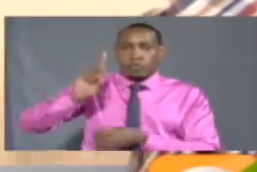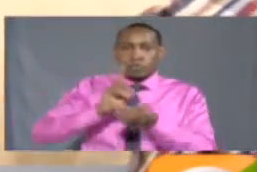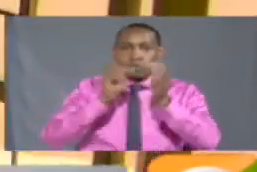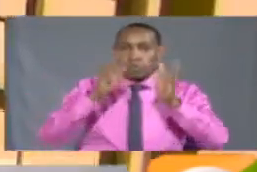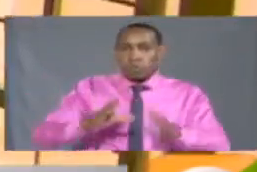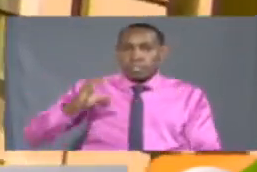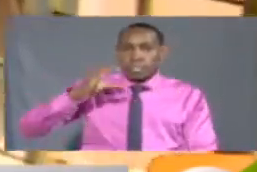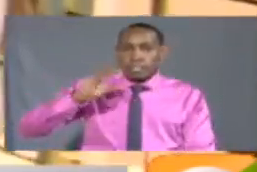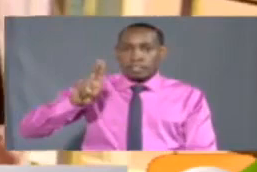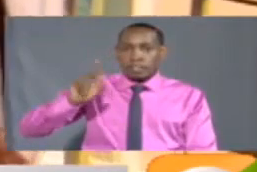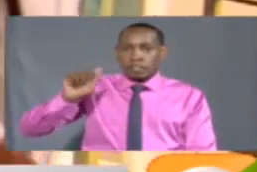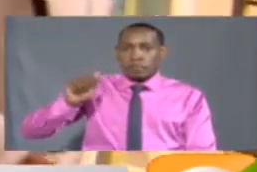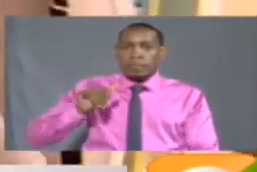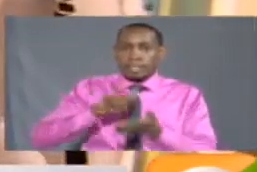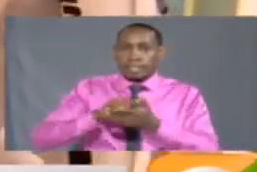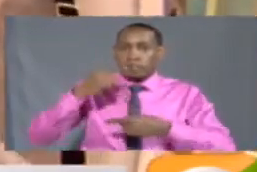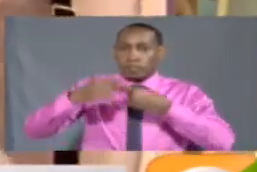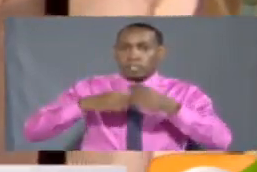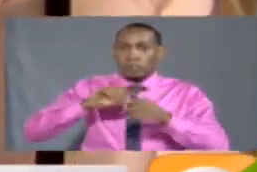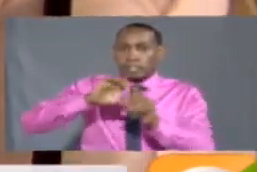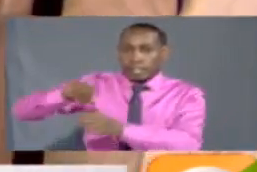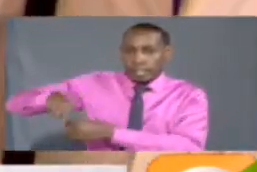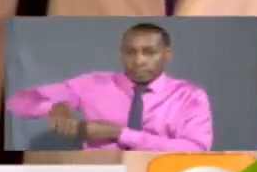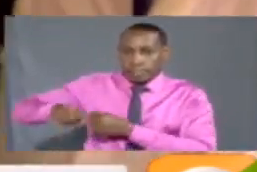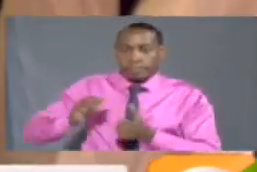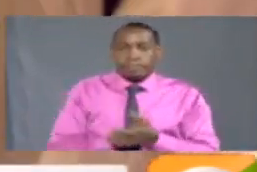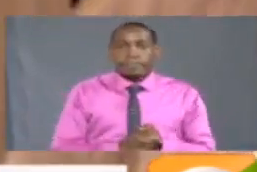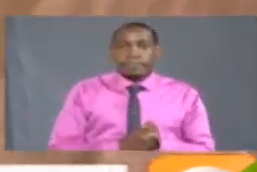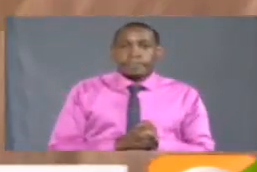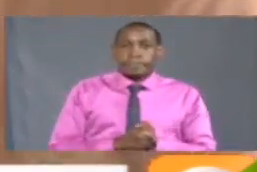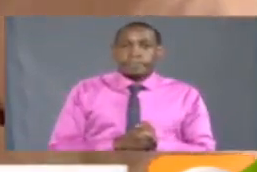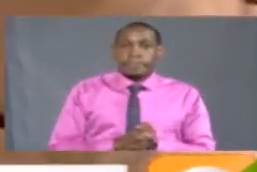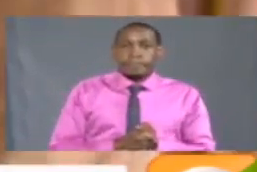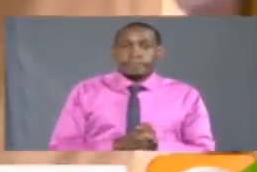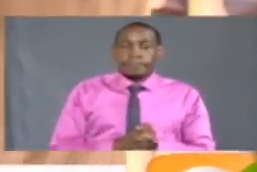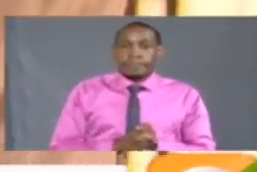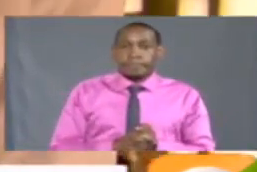doctors who are still in captivity. Hassan Mugambi, Citizen TV.